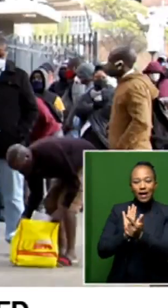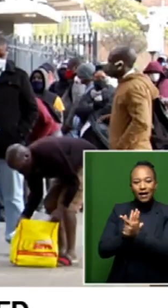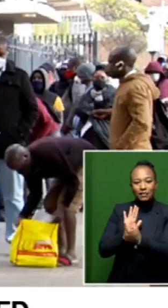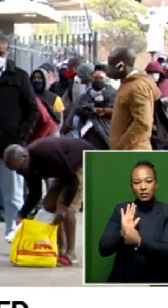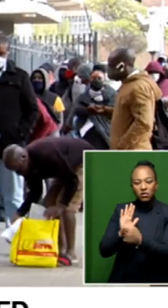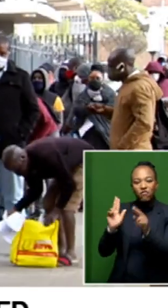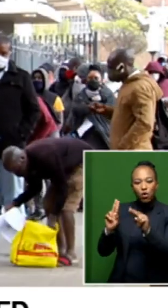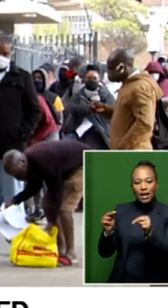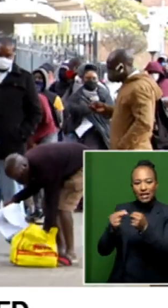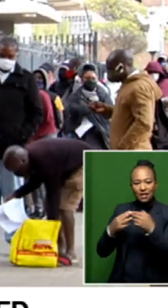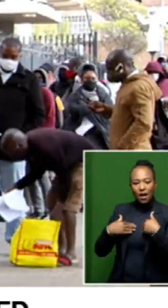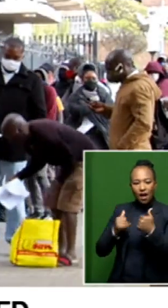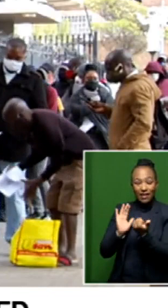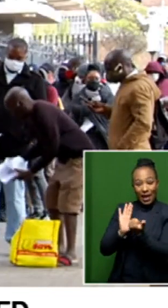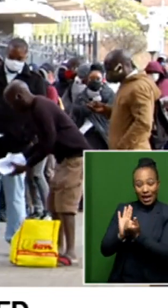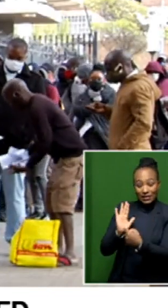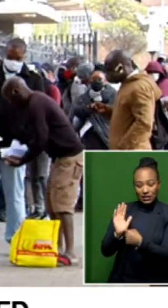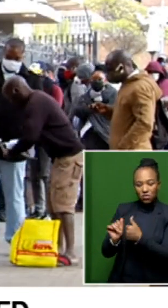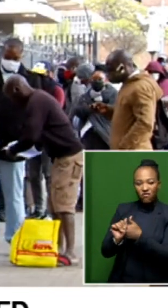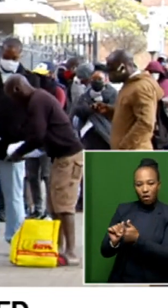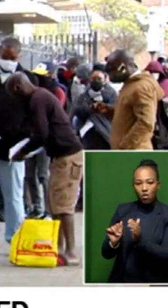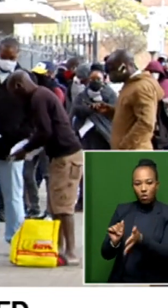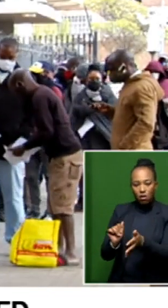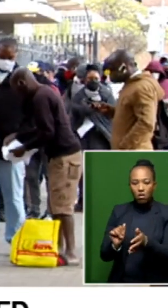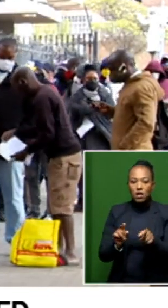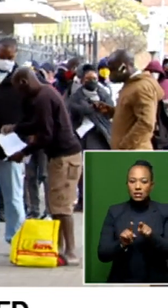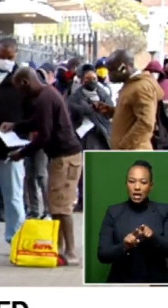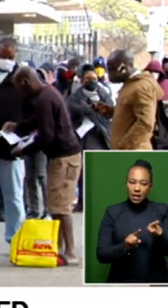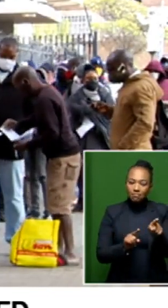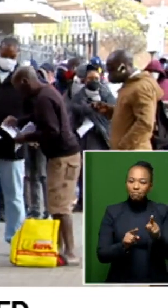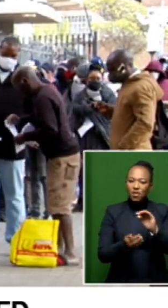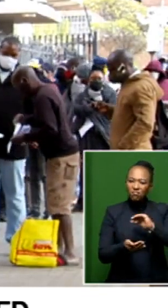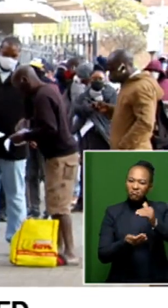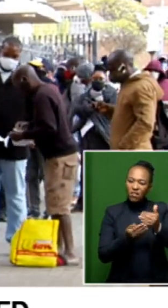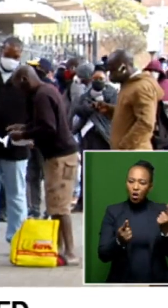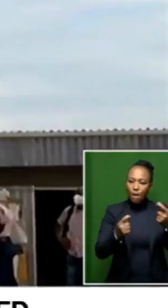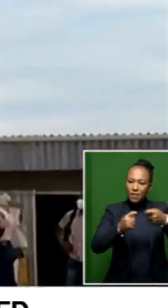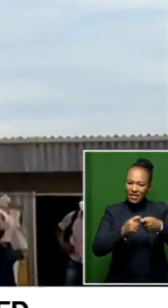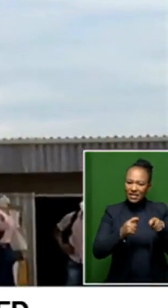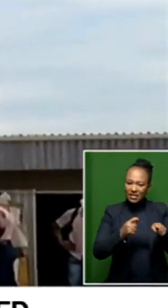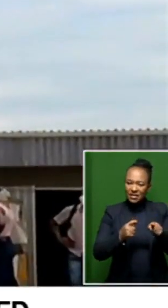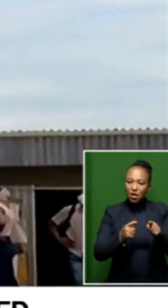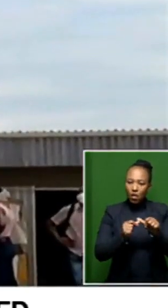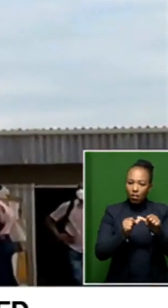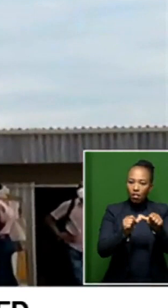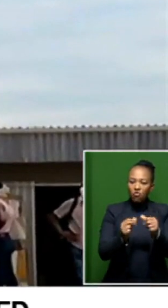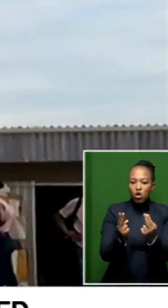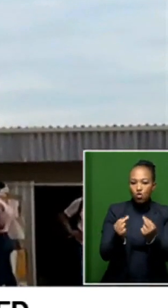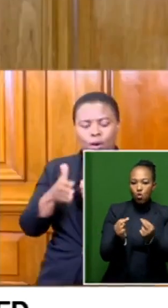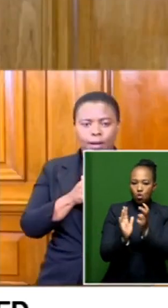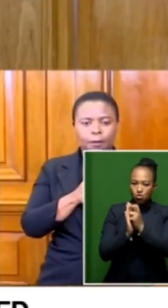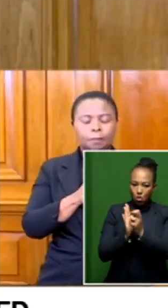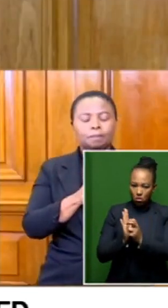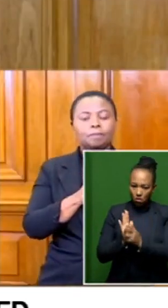Act. The no-fault vaccination compensation scheme will also continue operating under the new changes. There is